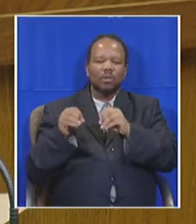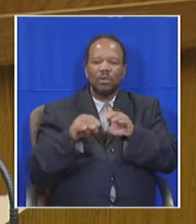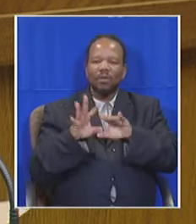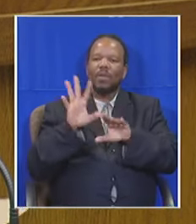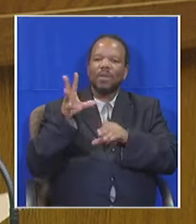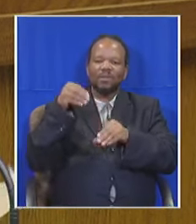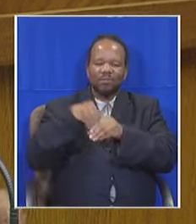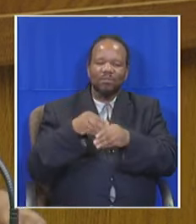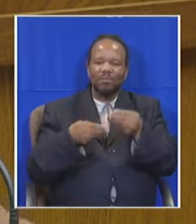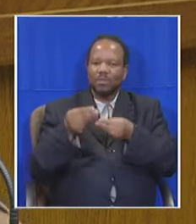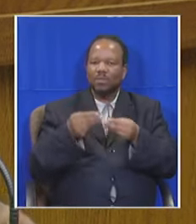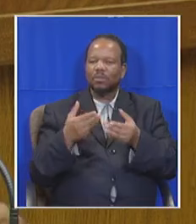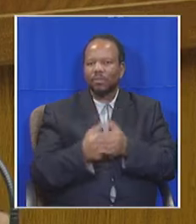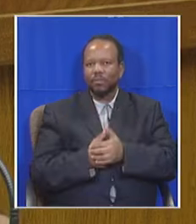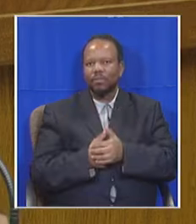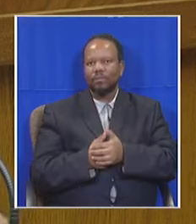participation.